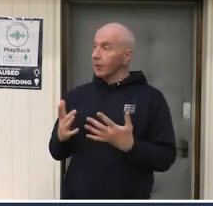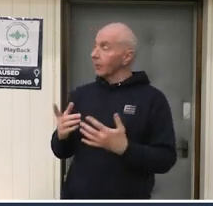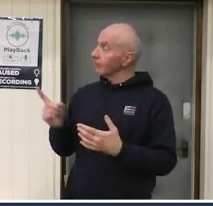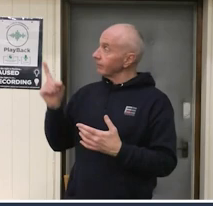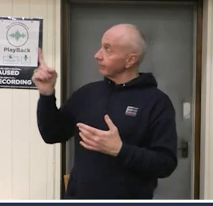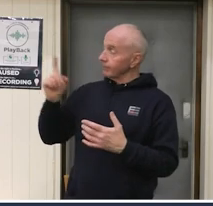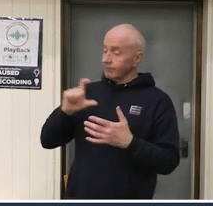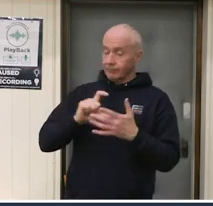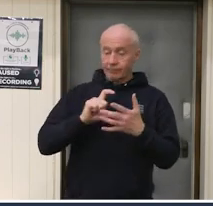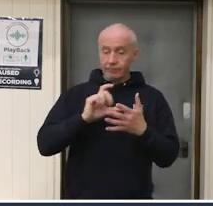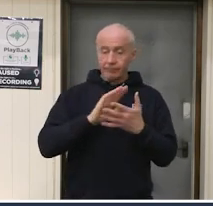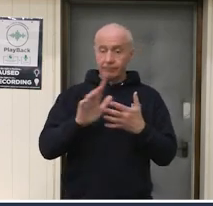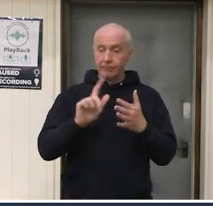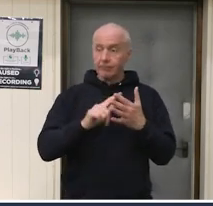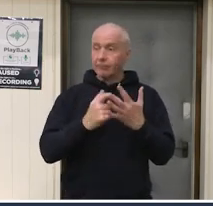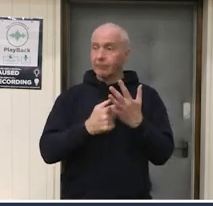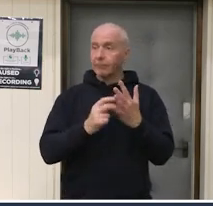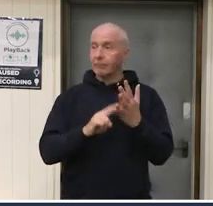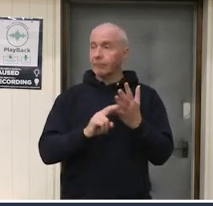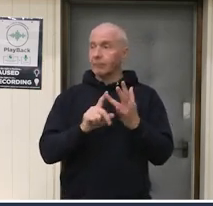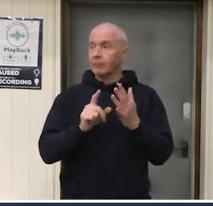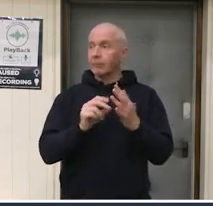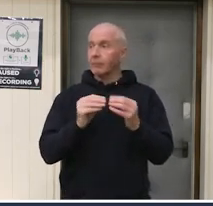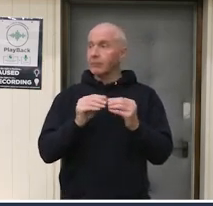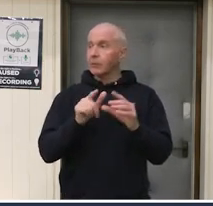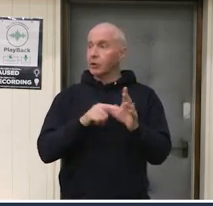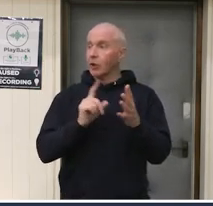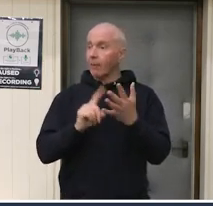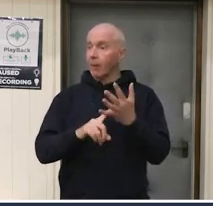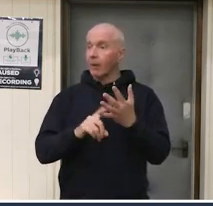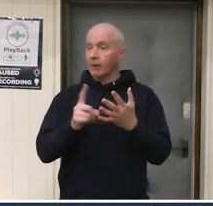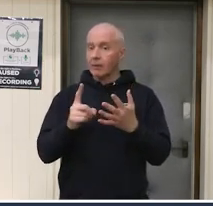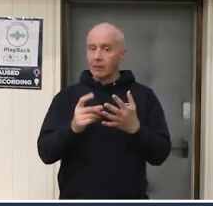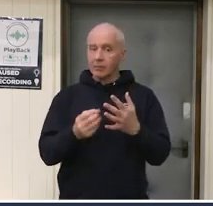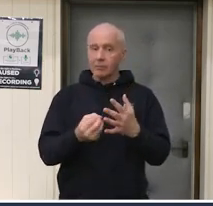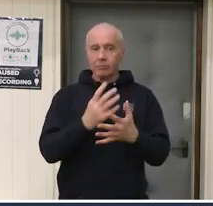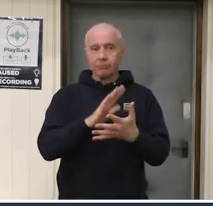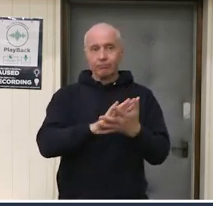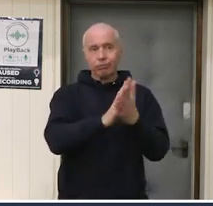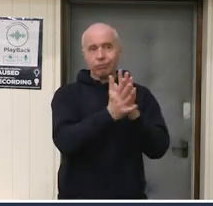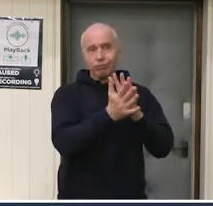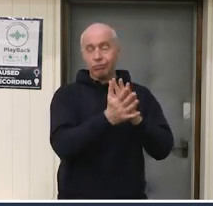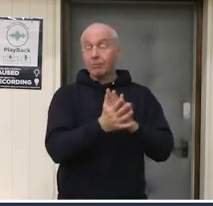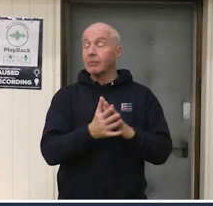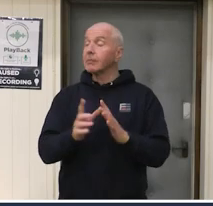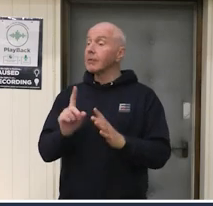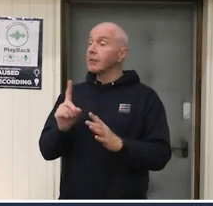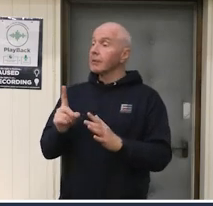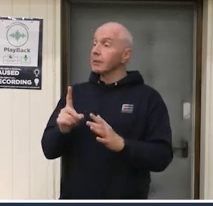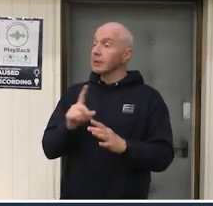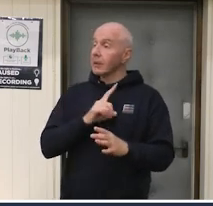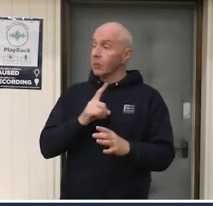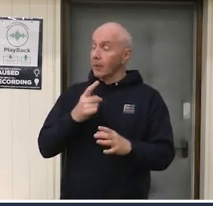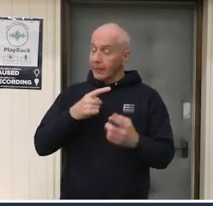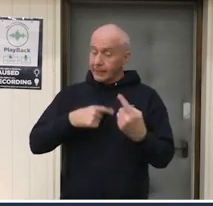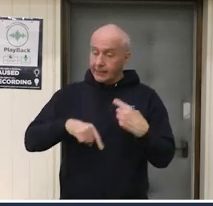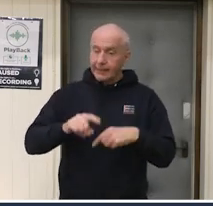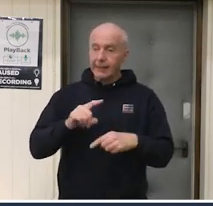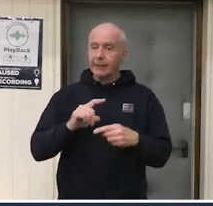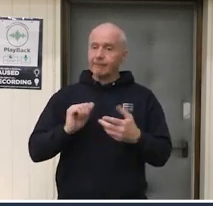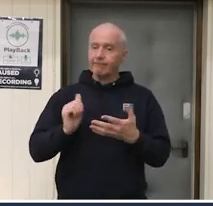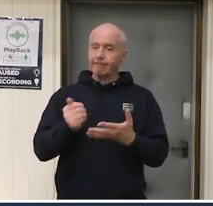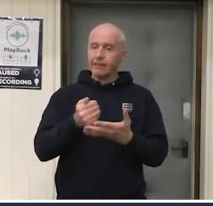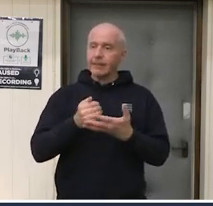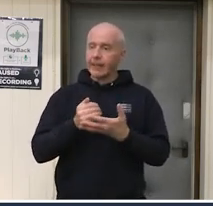that we have to have really, really good systems to, you know, to keep these things safe. However, fusion, hurrah,